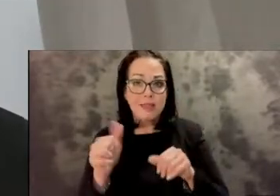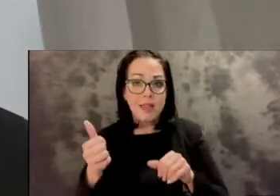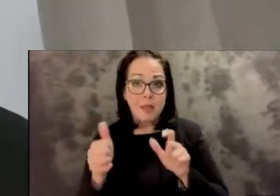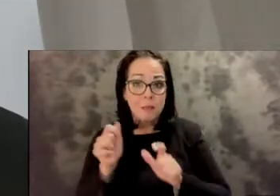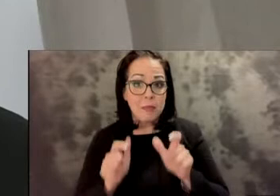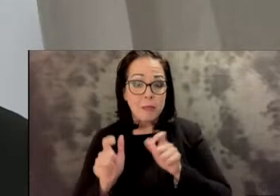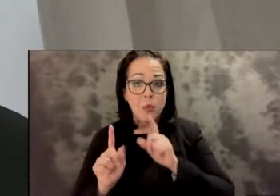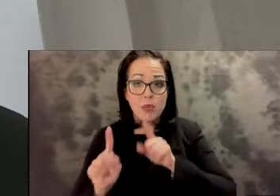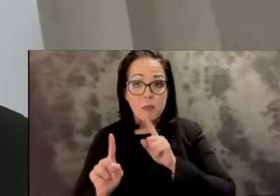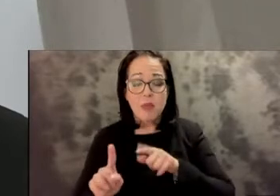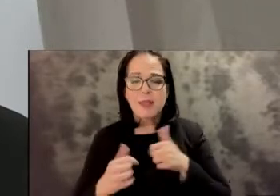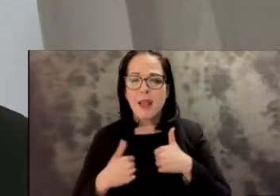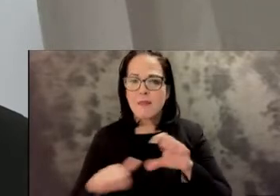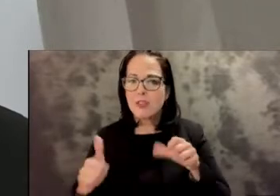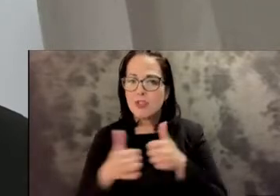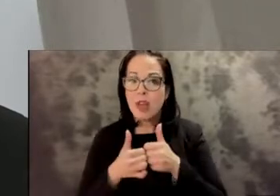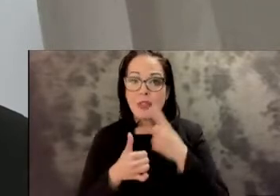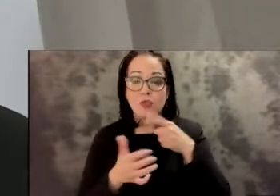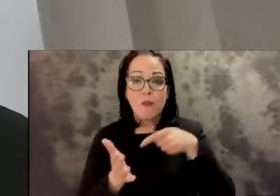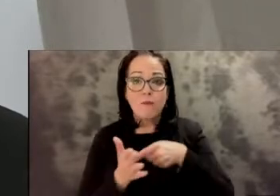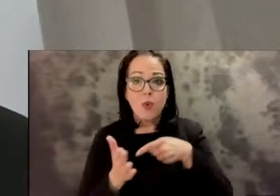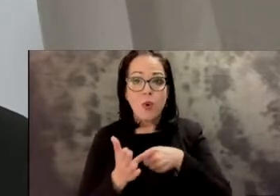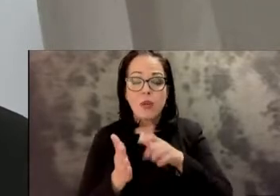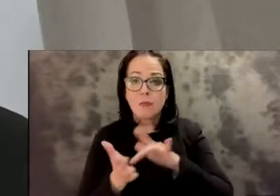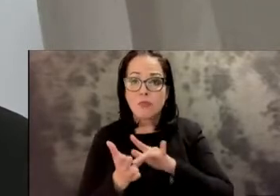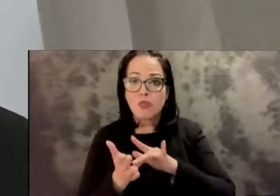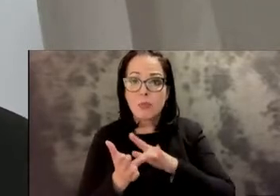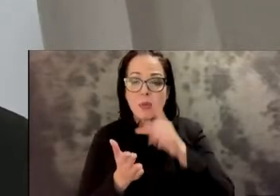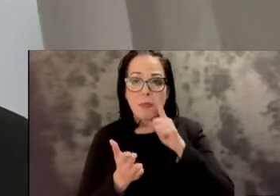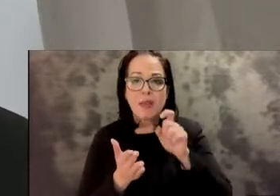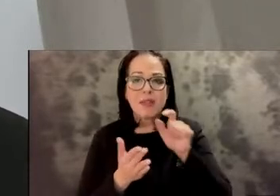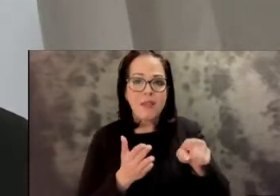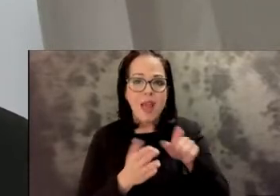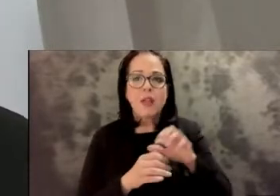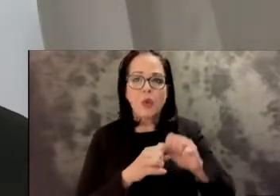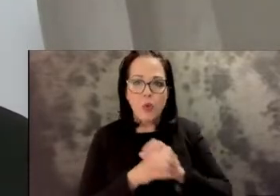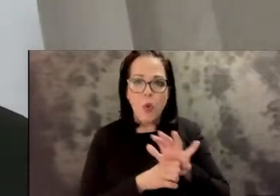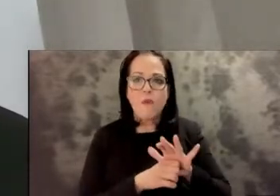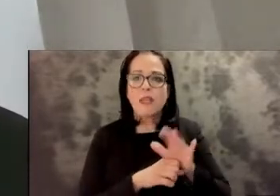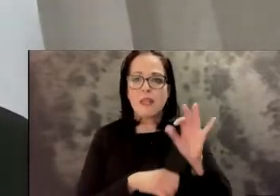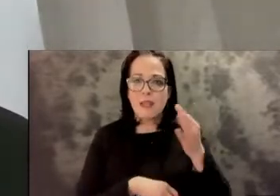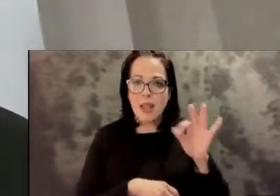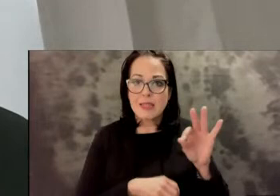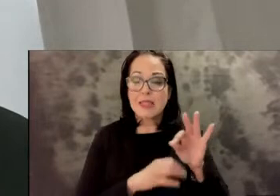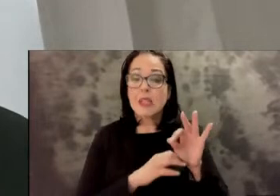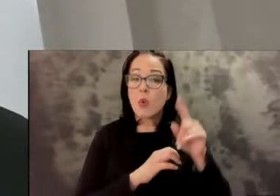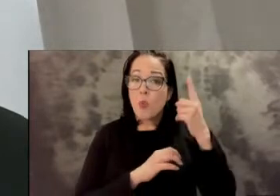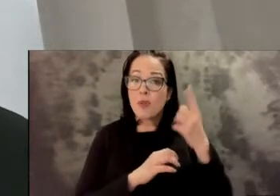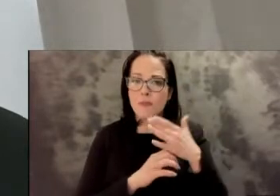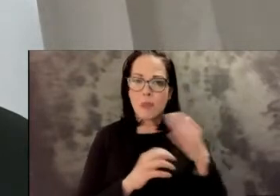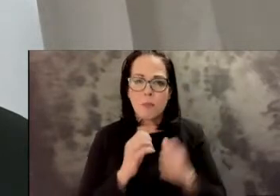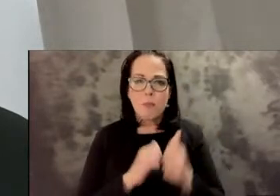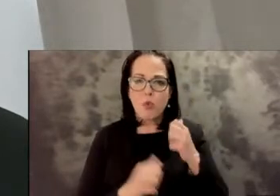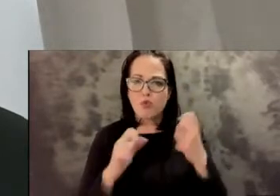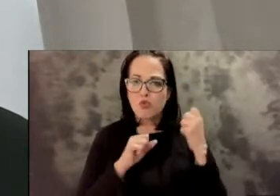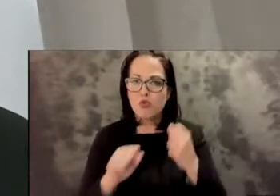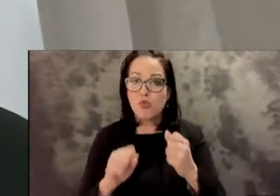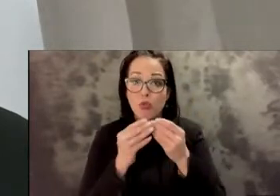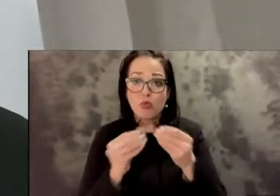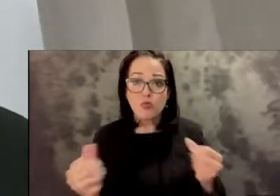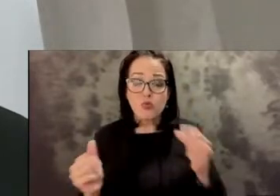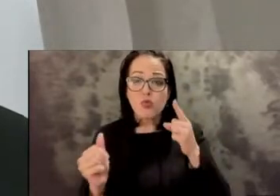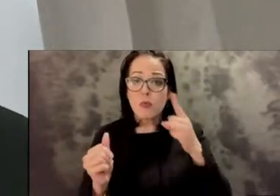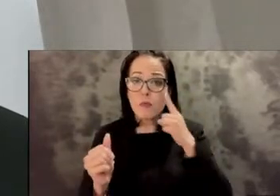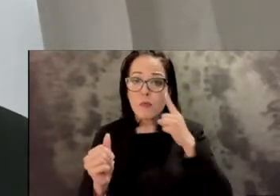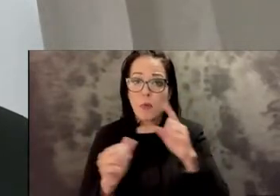reported difficulty affording their prescriptions due to COVID-19. One of the strongest solutions to ensure patients and